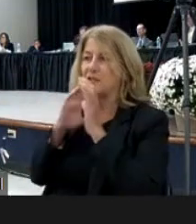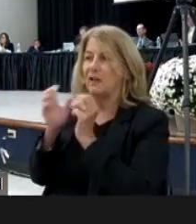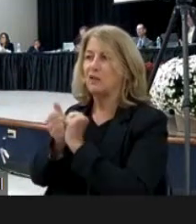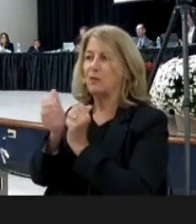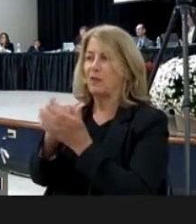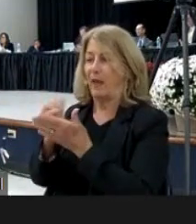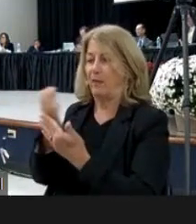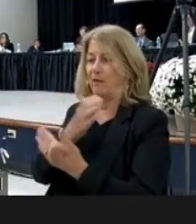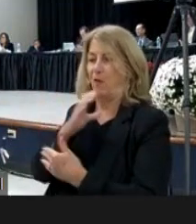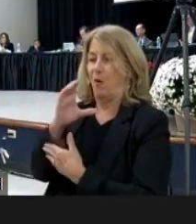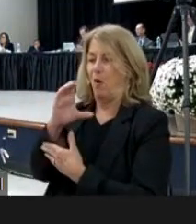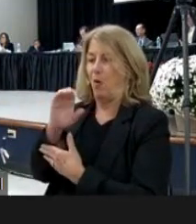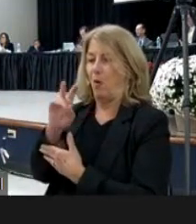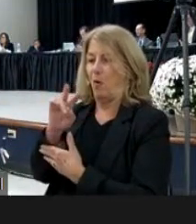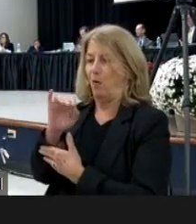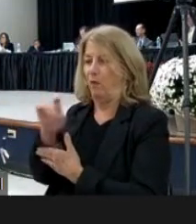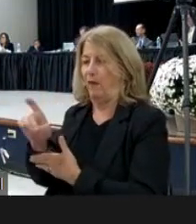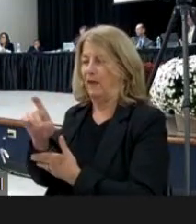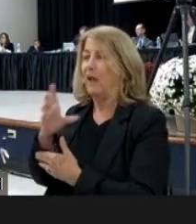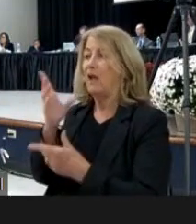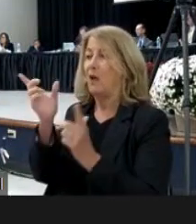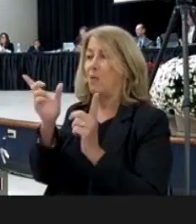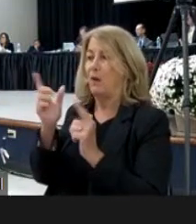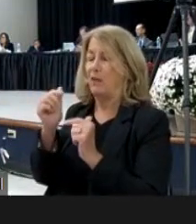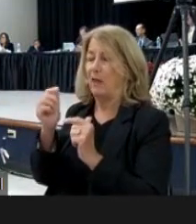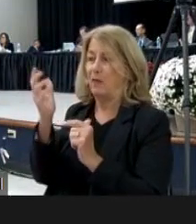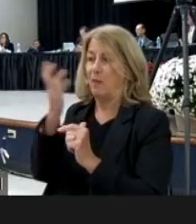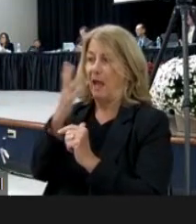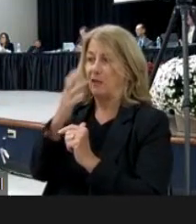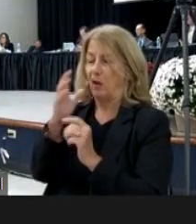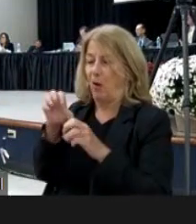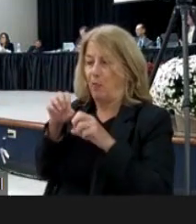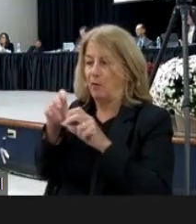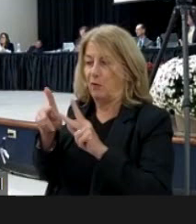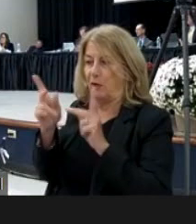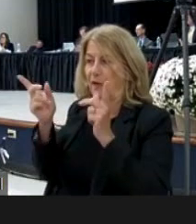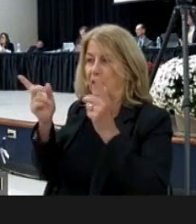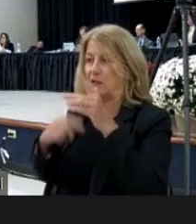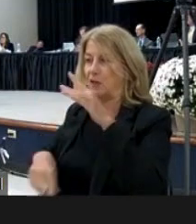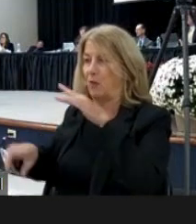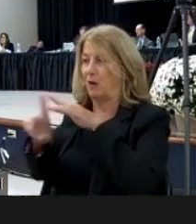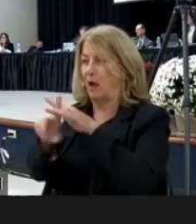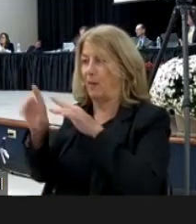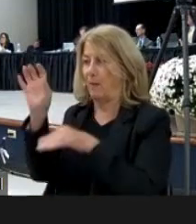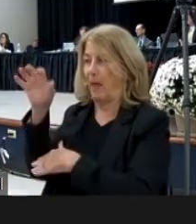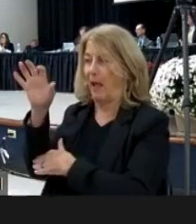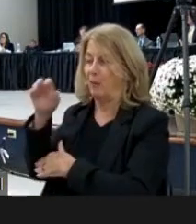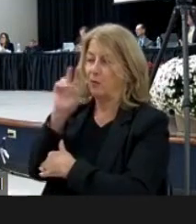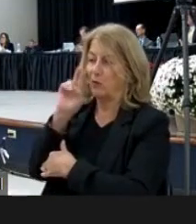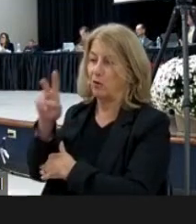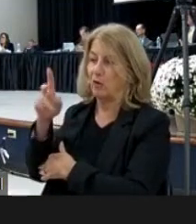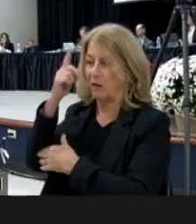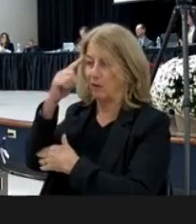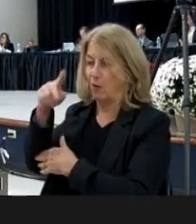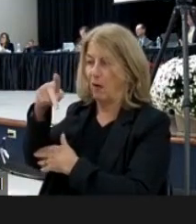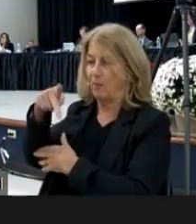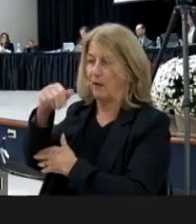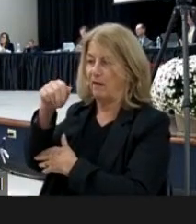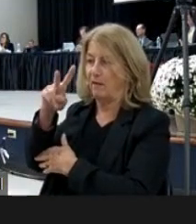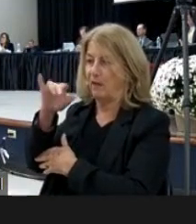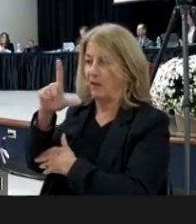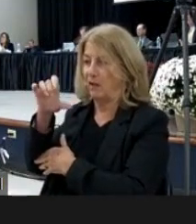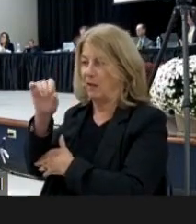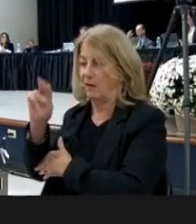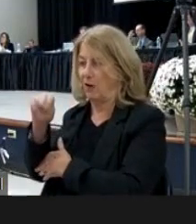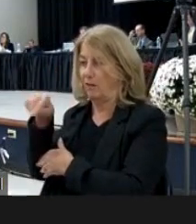COVID. We then, when the amazing opportunity came up and Baylor was looking at the pavilion over on this side, it